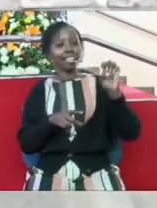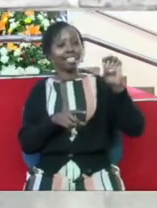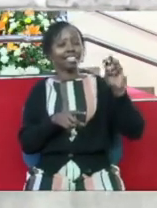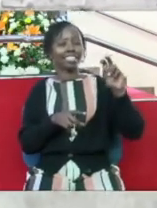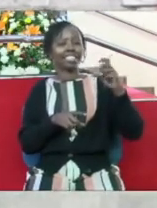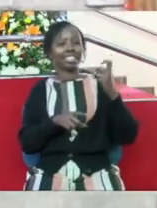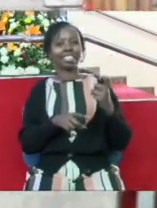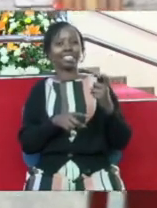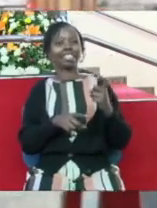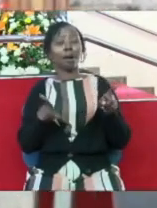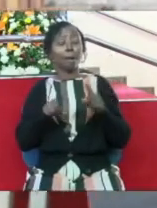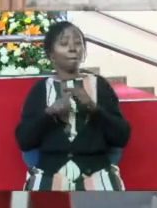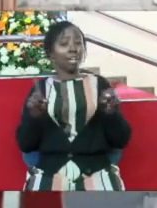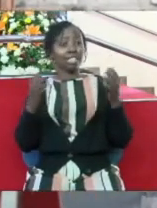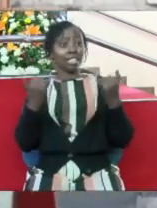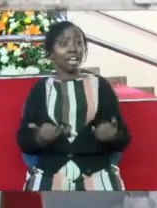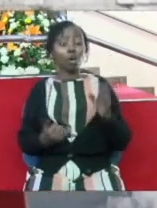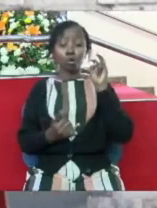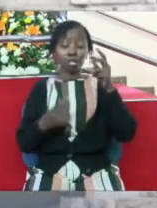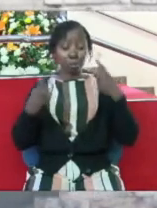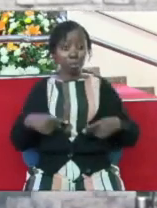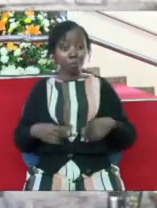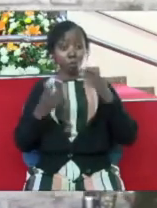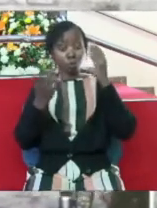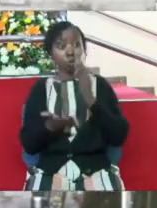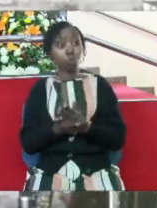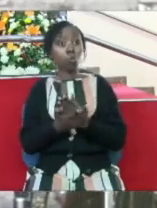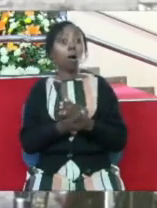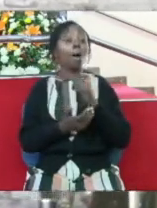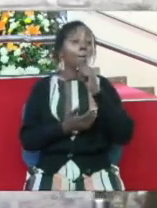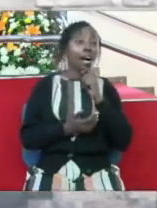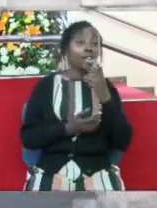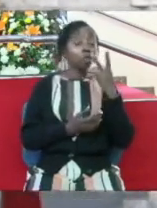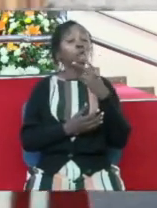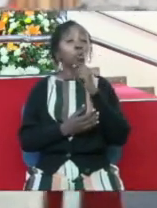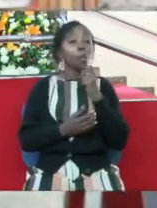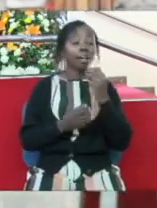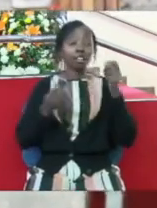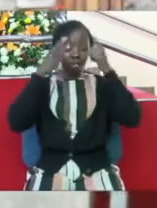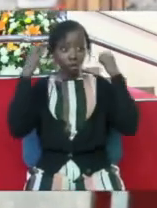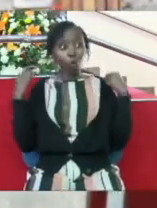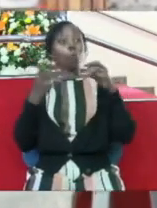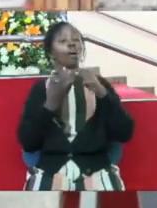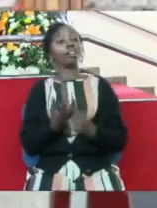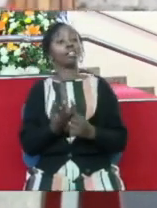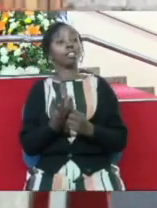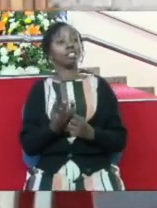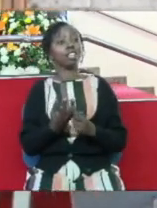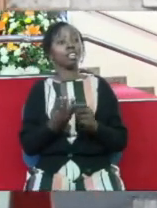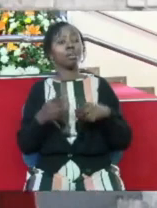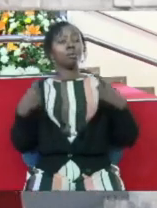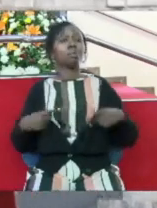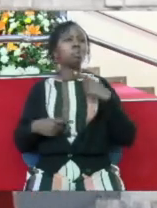of the nations. Lakini nyakati hizi zinawekwa katika mitindo na katika serikali zetu. It's being treated as if it is normal. Inafanyika ni kama